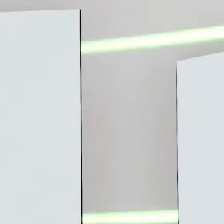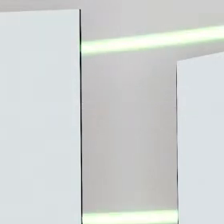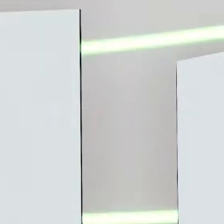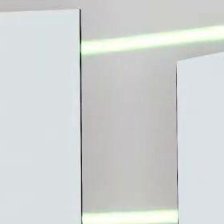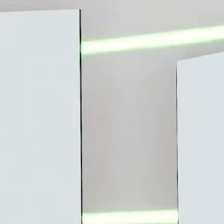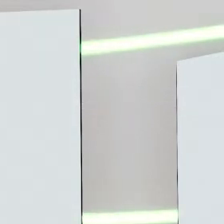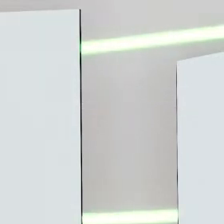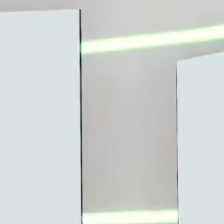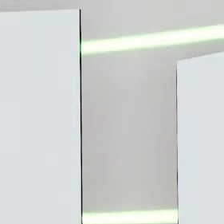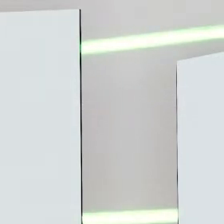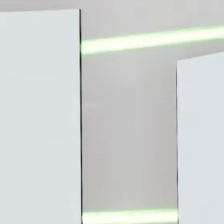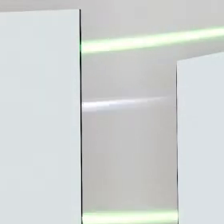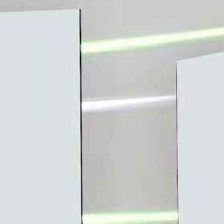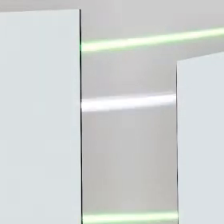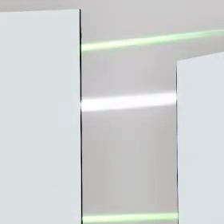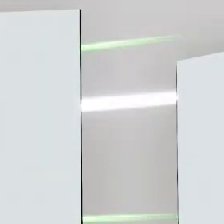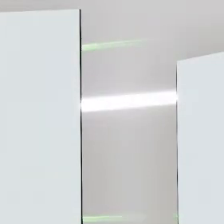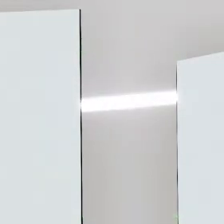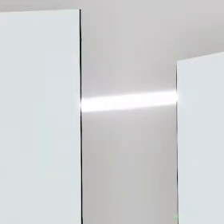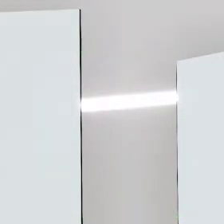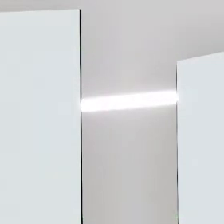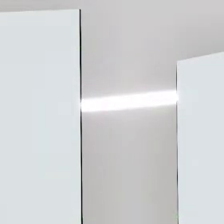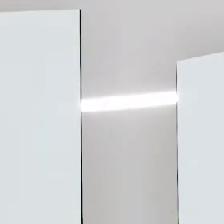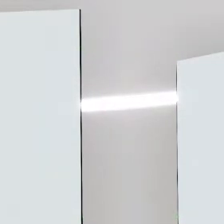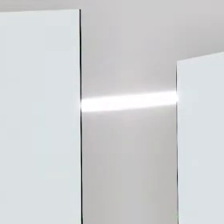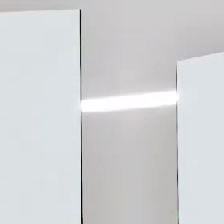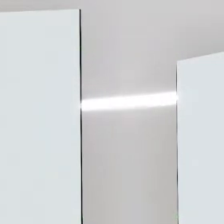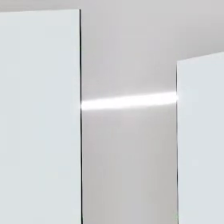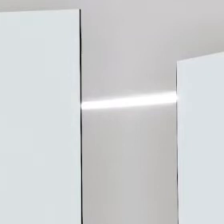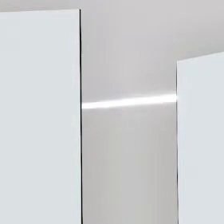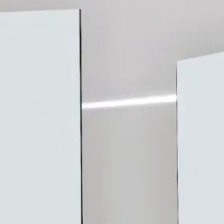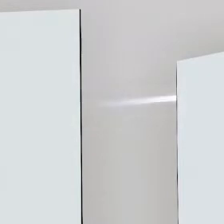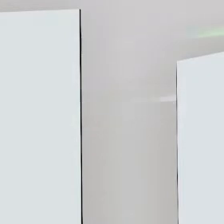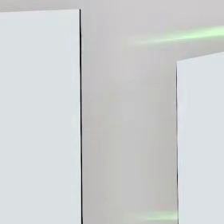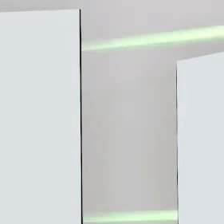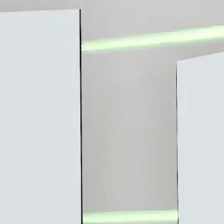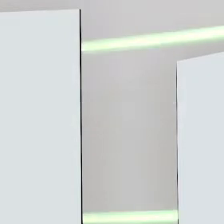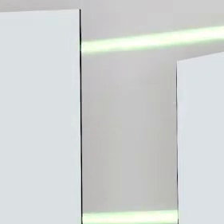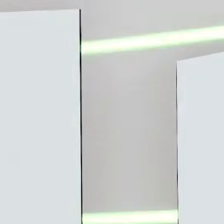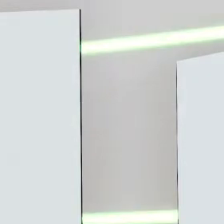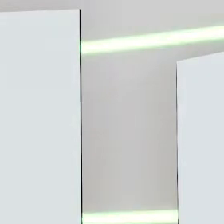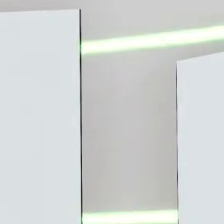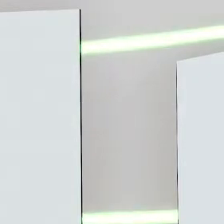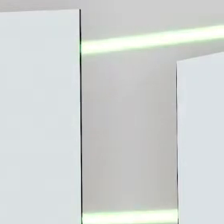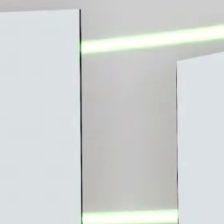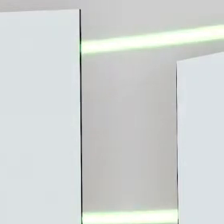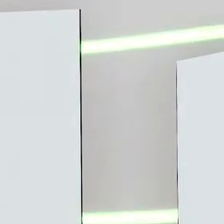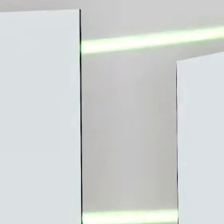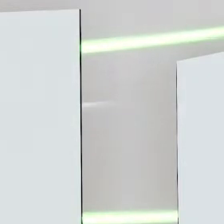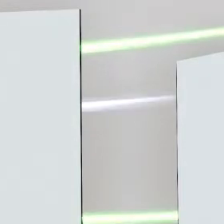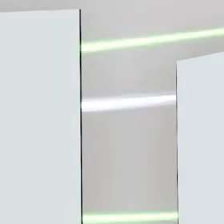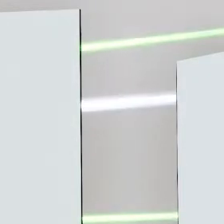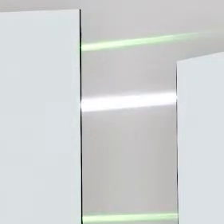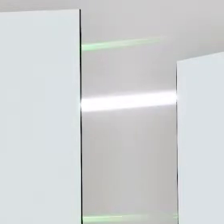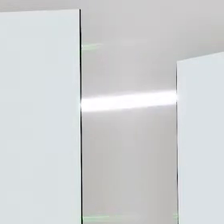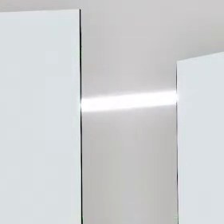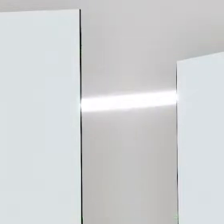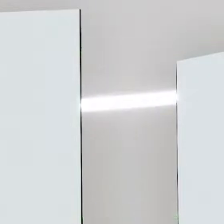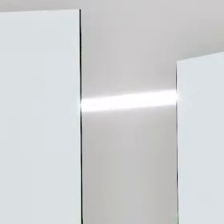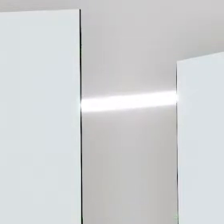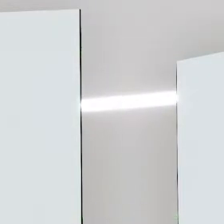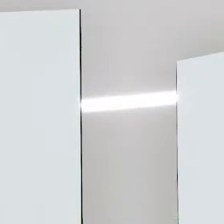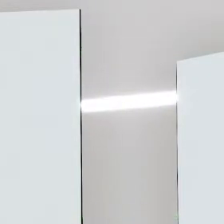works rather than reinventing the wheel. In this context, I have the immense privilege of leading